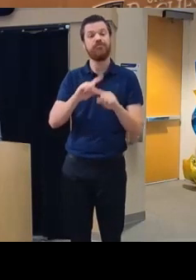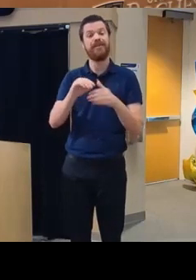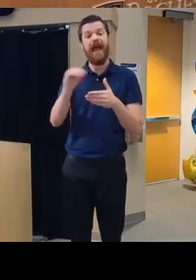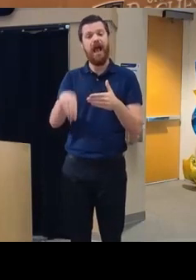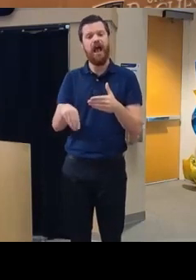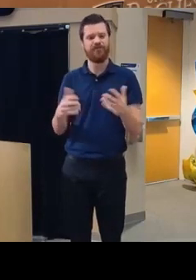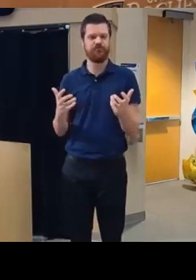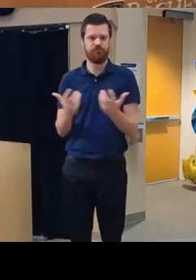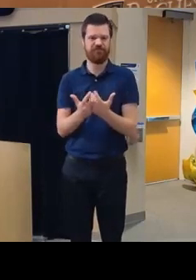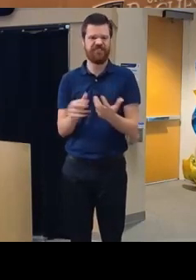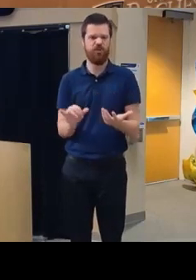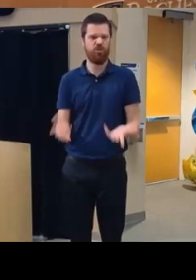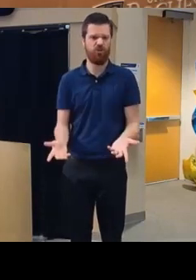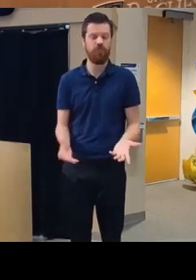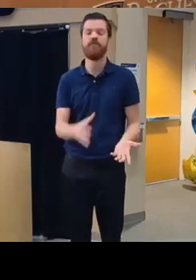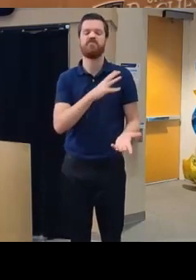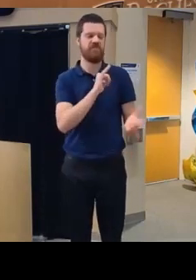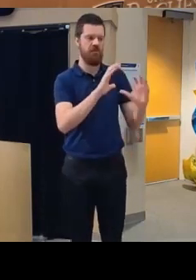Okay, fine. So that happened.